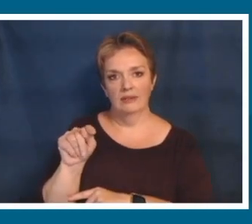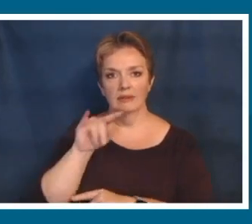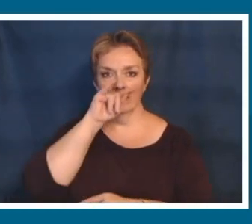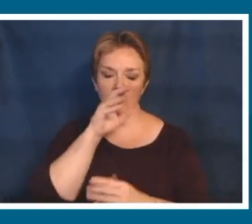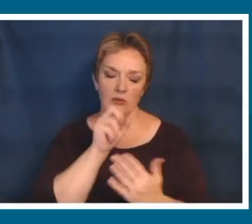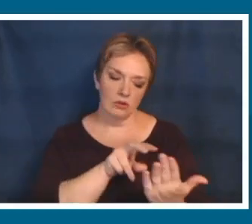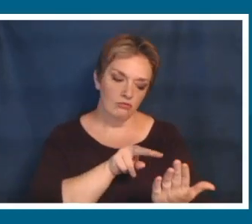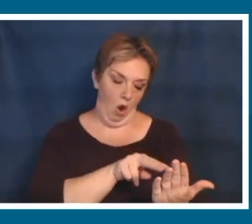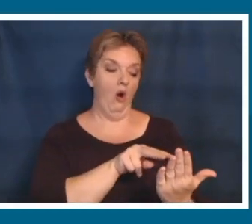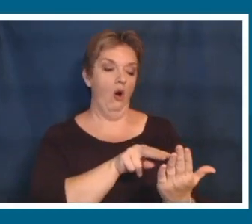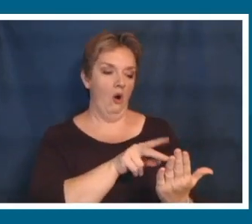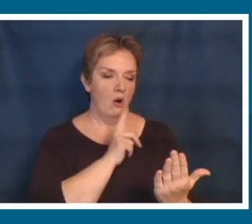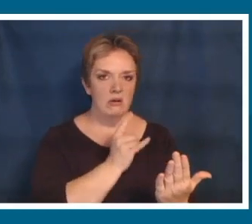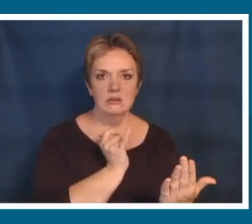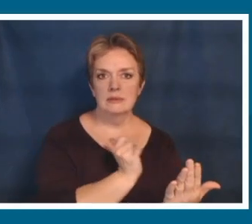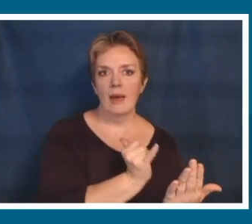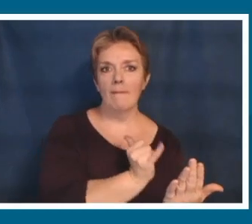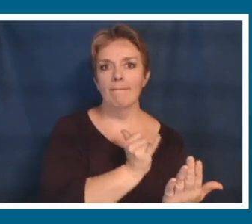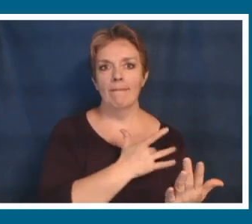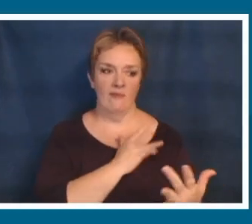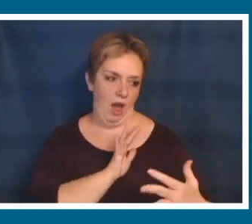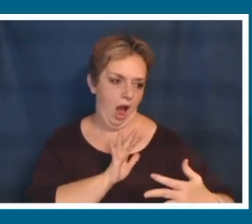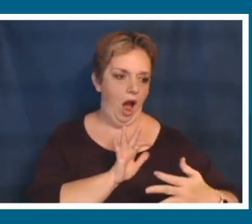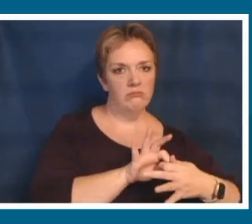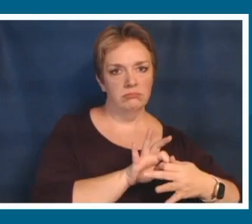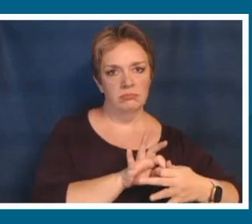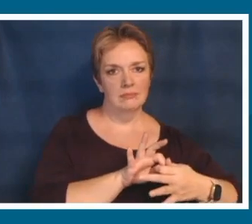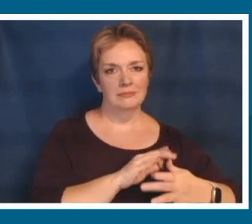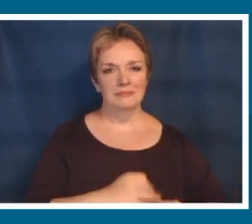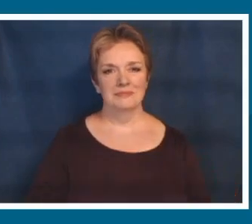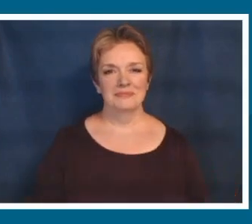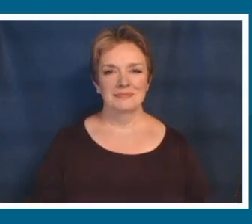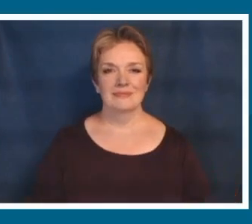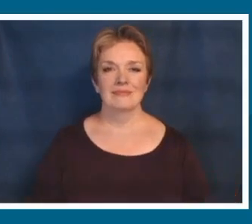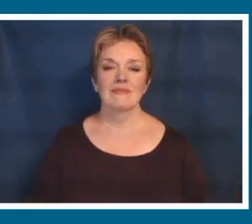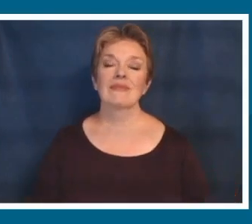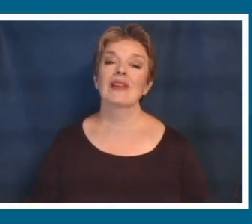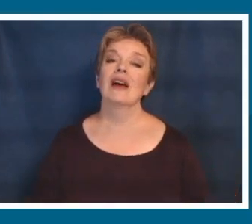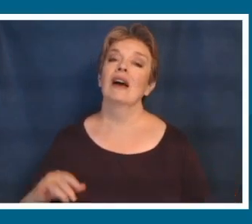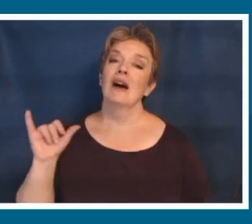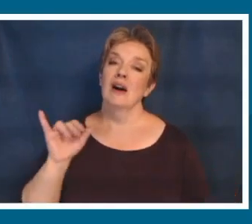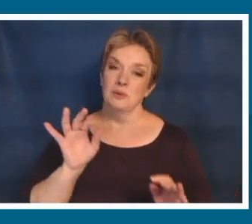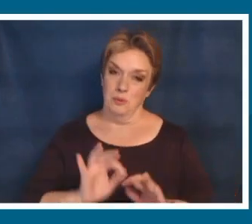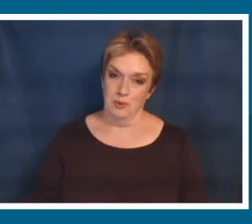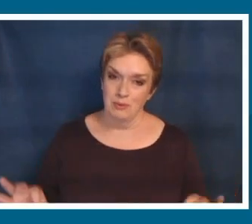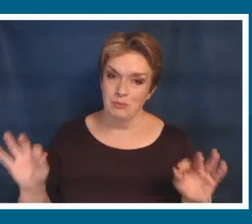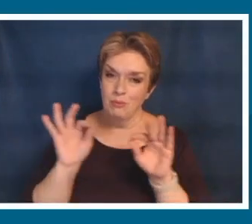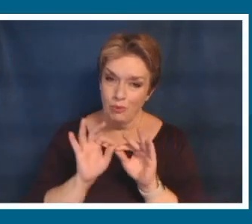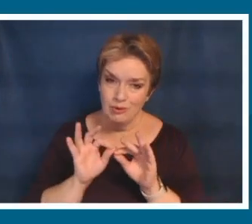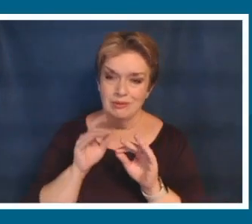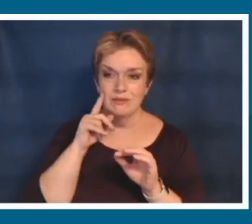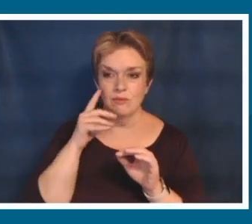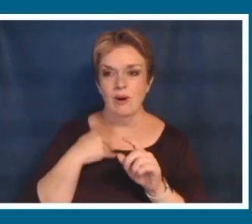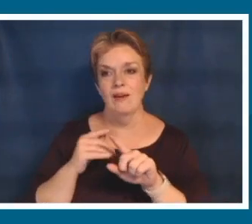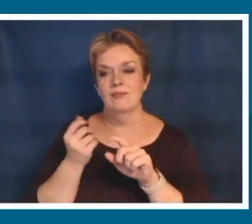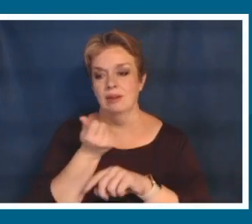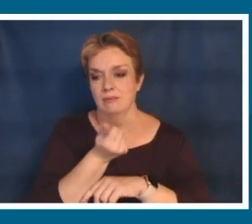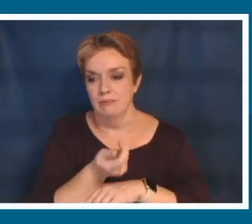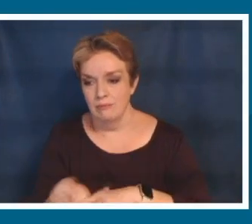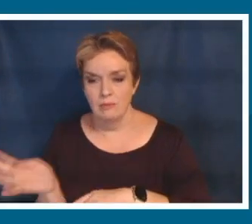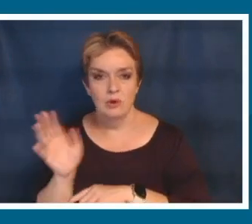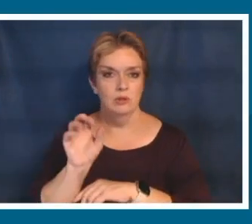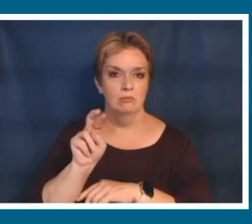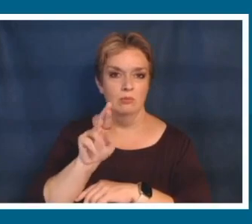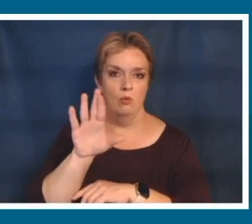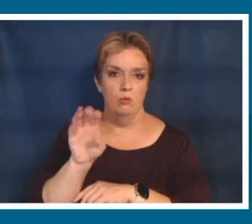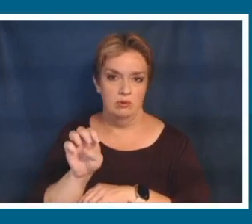now, the focus on the importance and the value of multiple sources of information so that we can teach